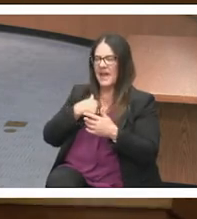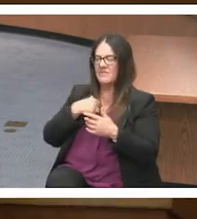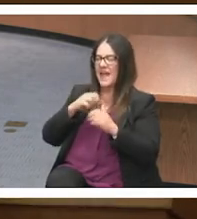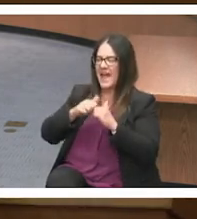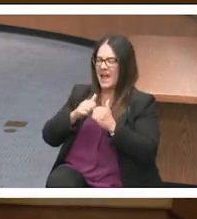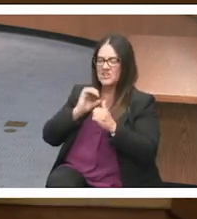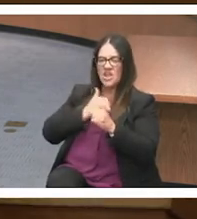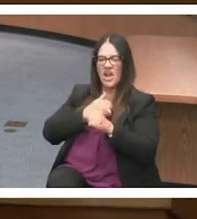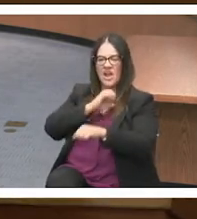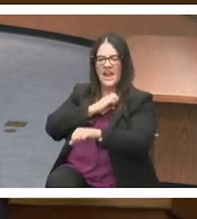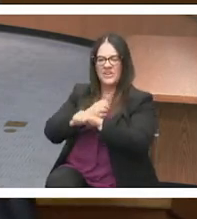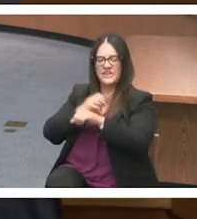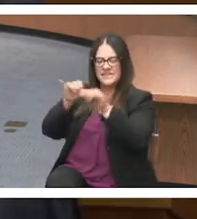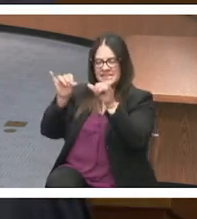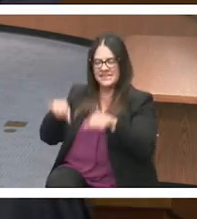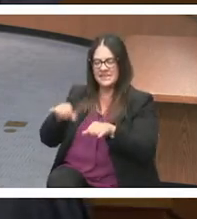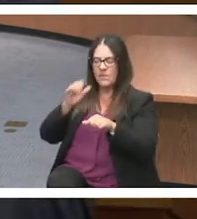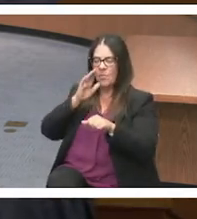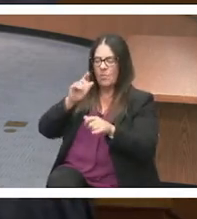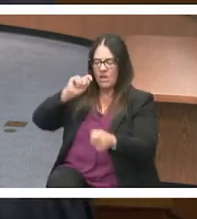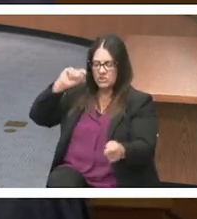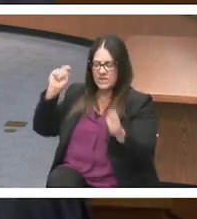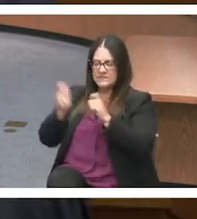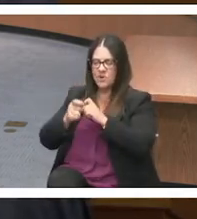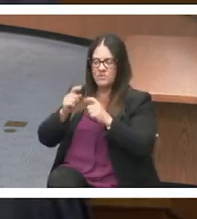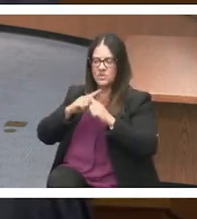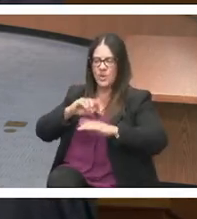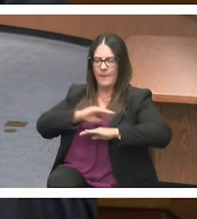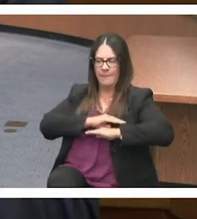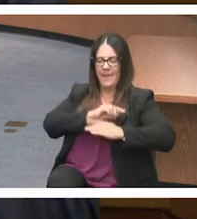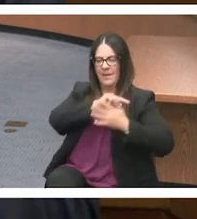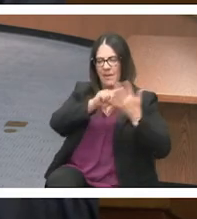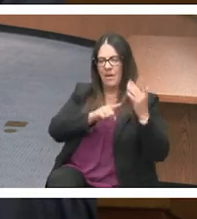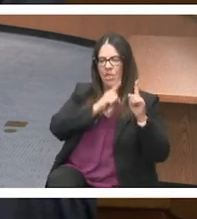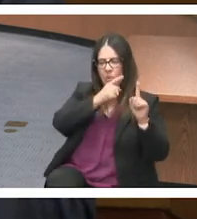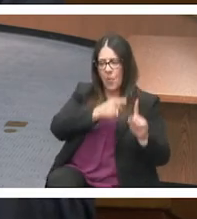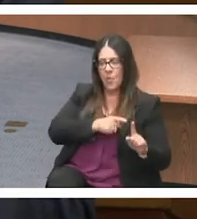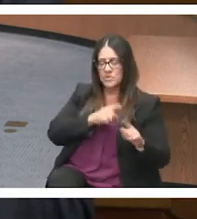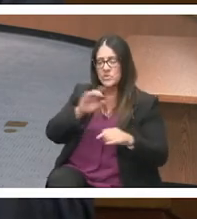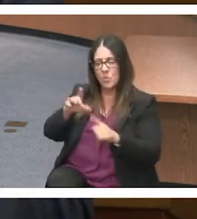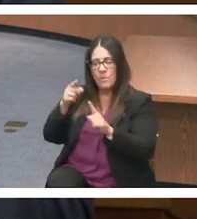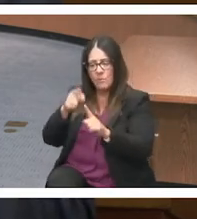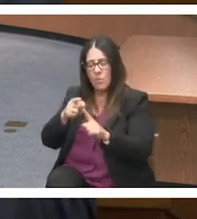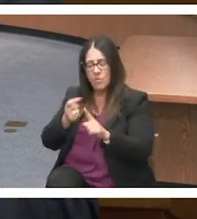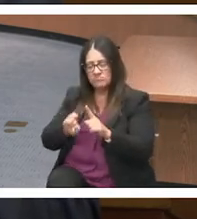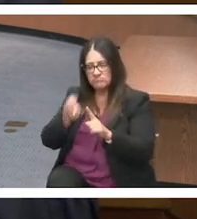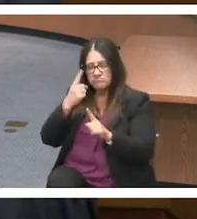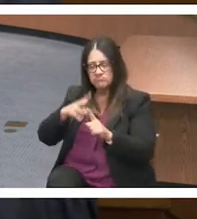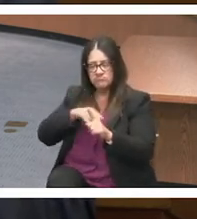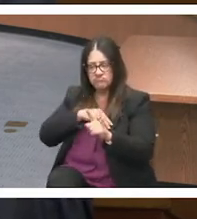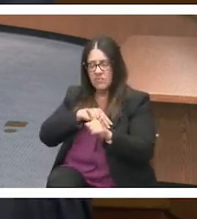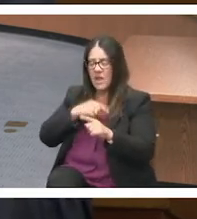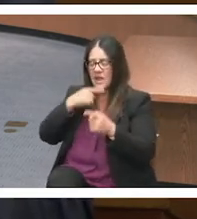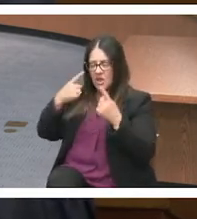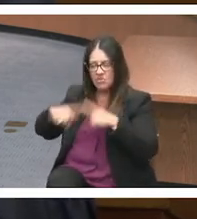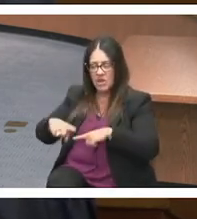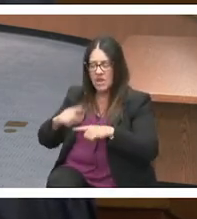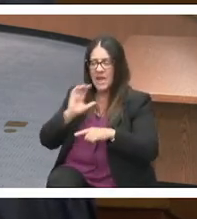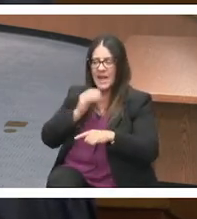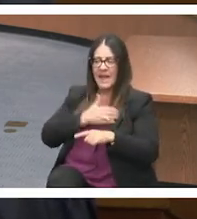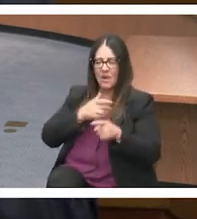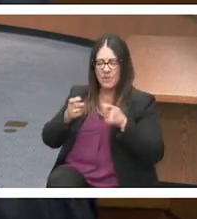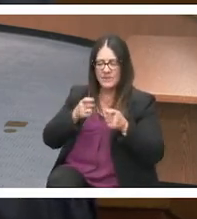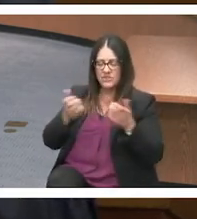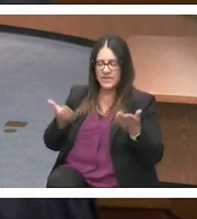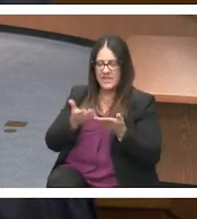energy system is going to transform to meet all of our goals. So your point is well taken, and I completely agree with it, which is our administration needs